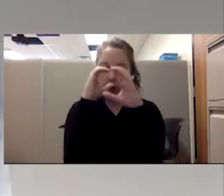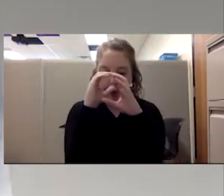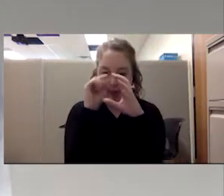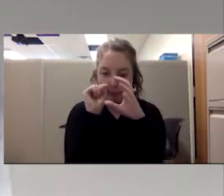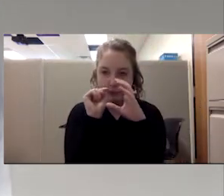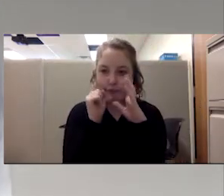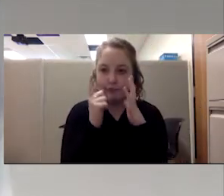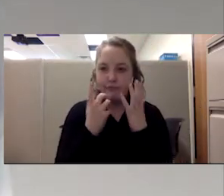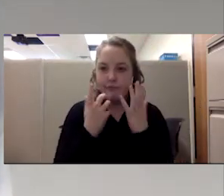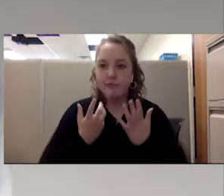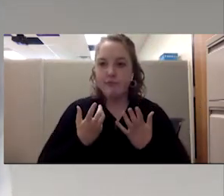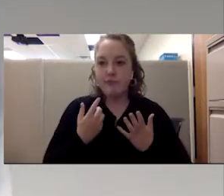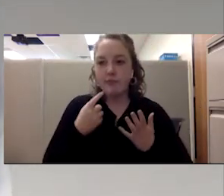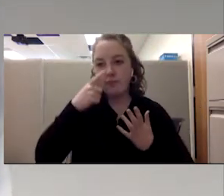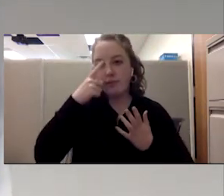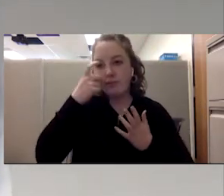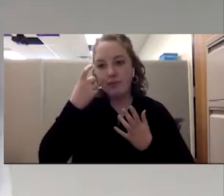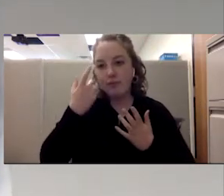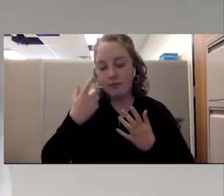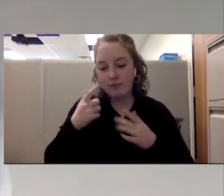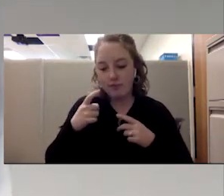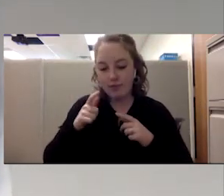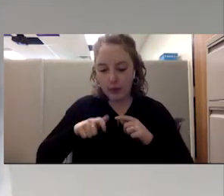existing high school structure.